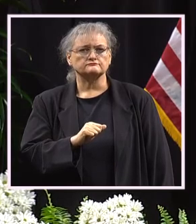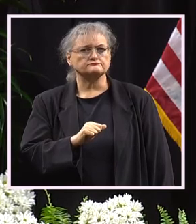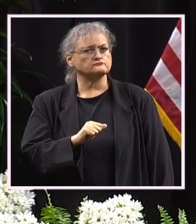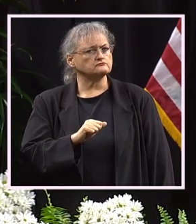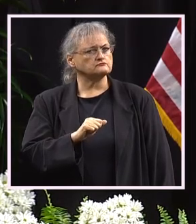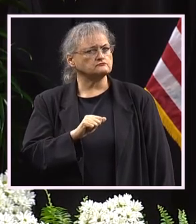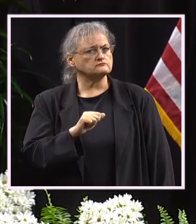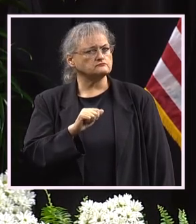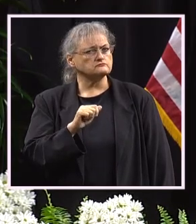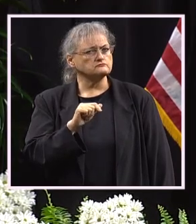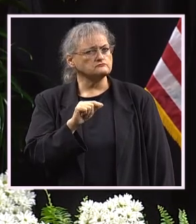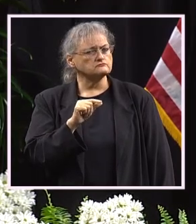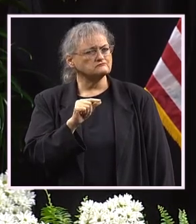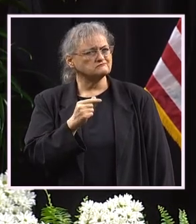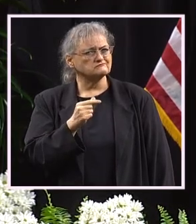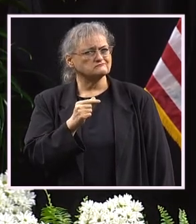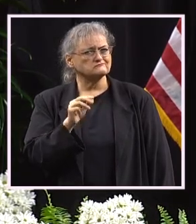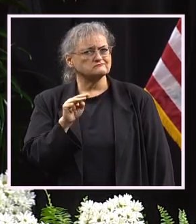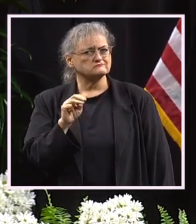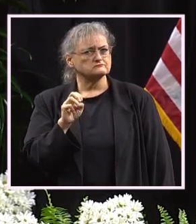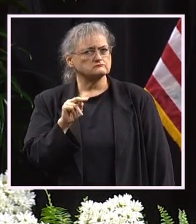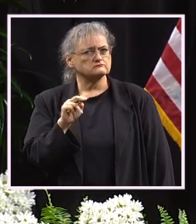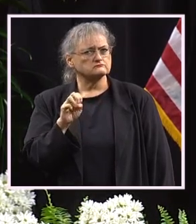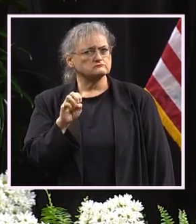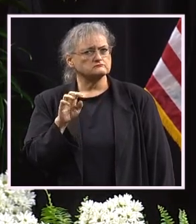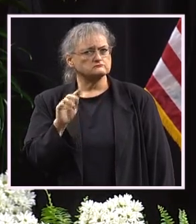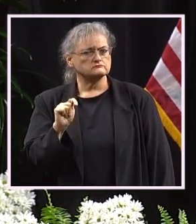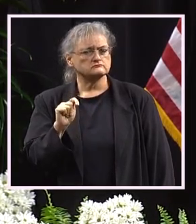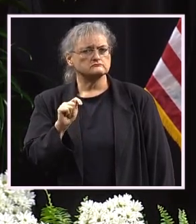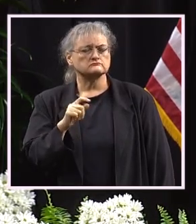Jadera Monet Toombs.